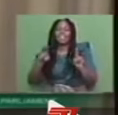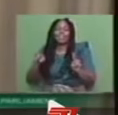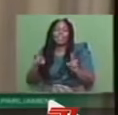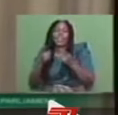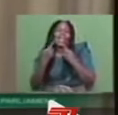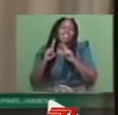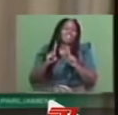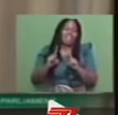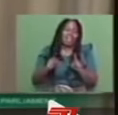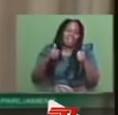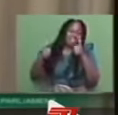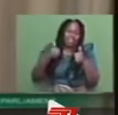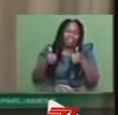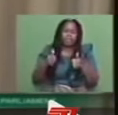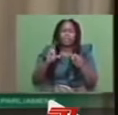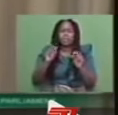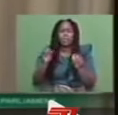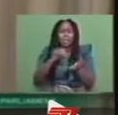years,